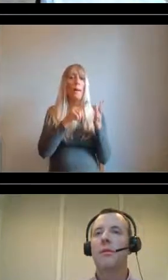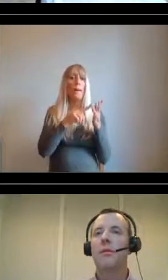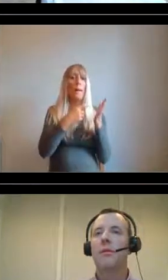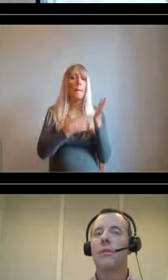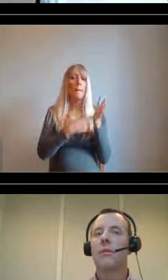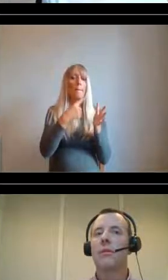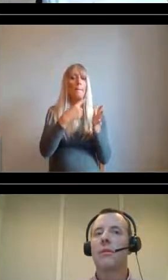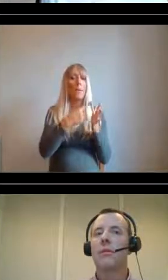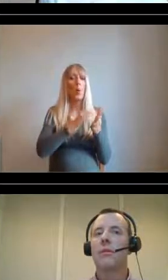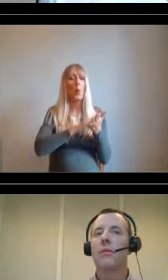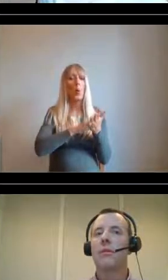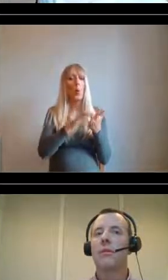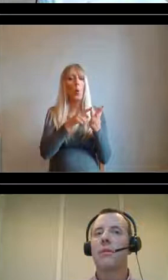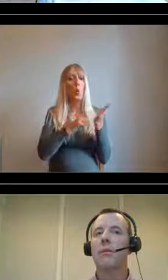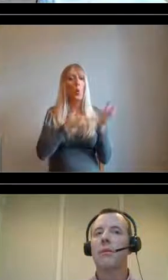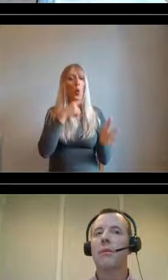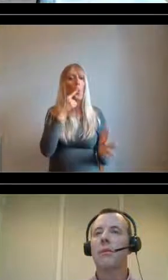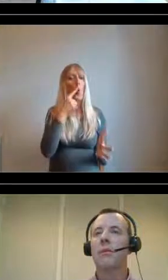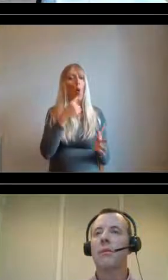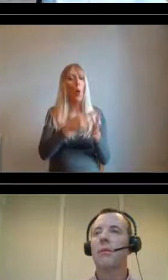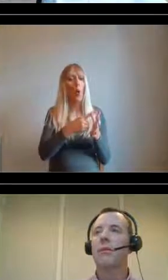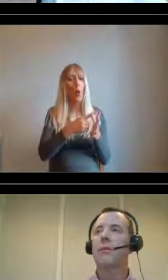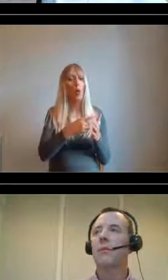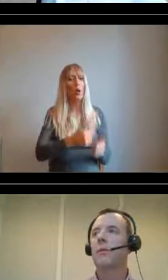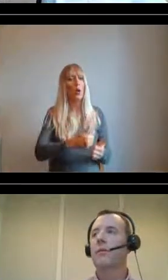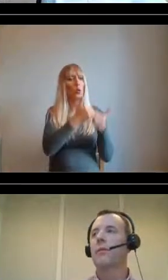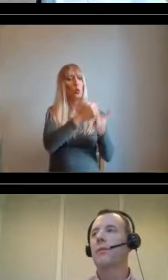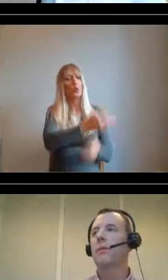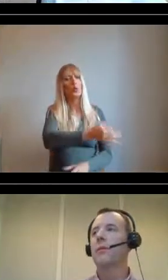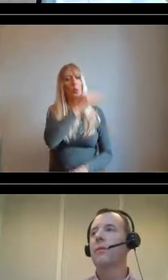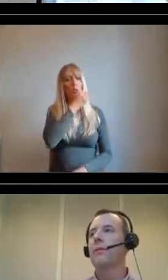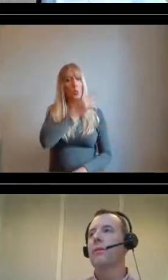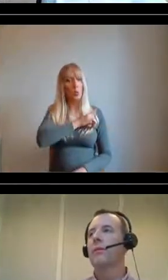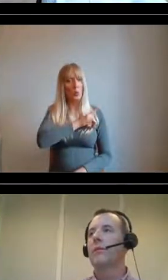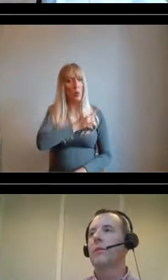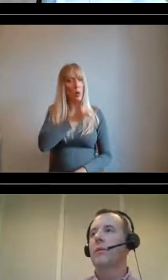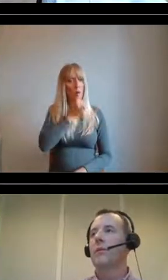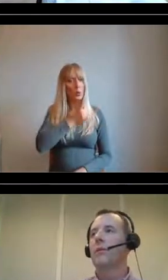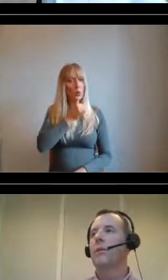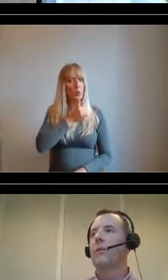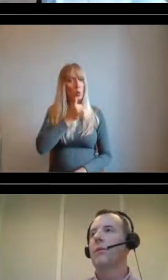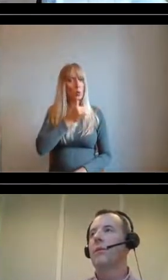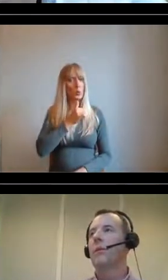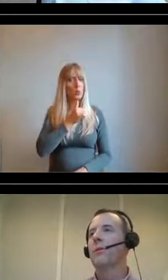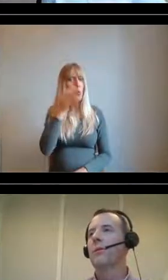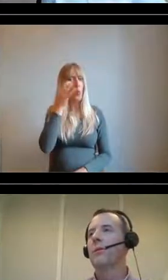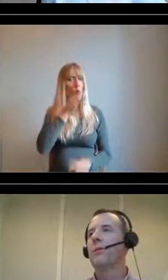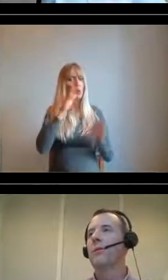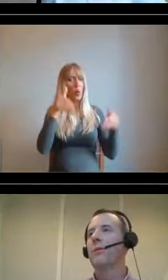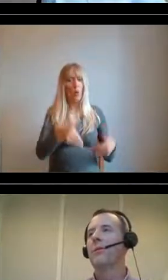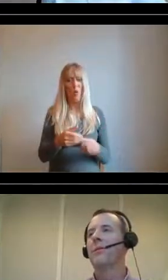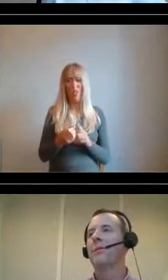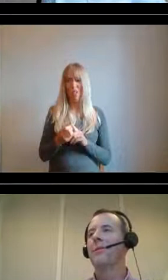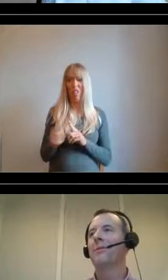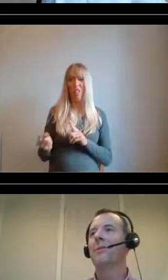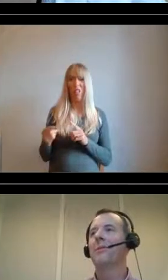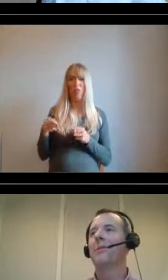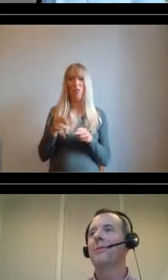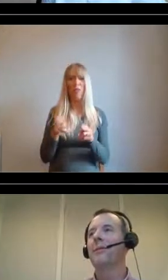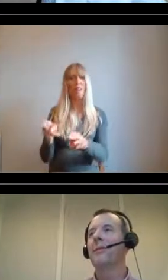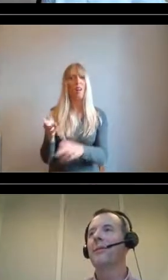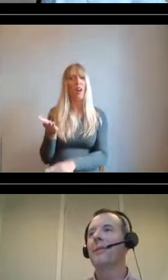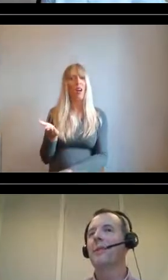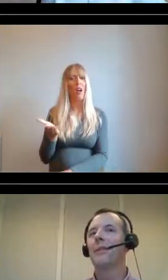I never really thought about this question before. It's a really good one. Why use a borehole when you've got a river next to the excavation? This person's saying